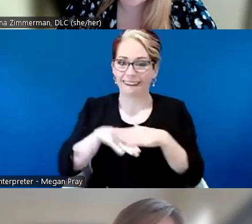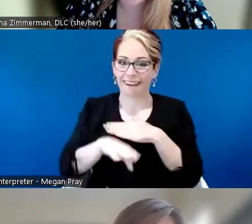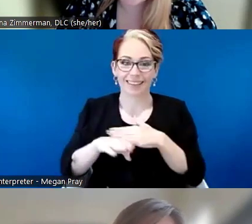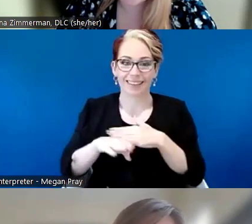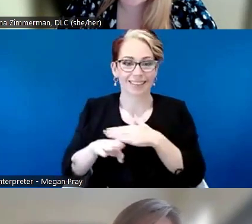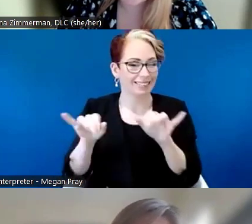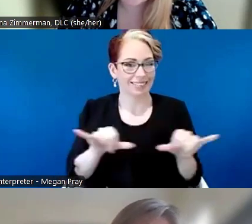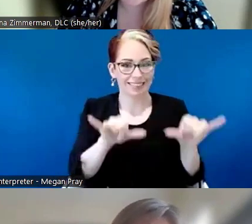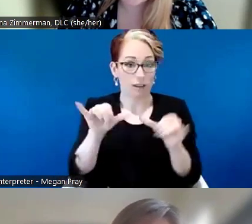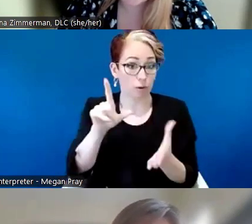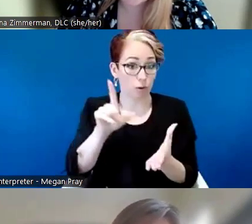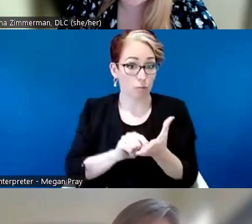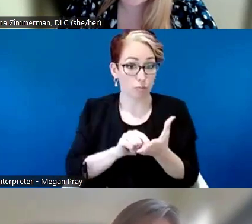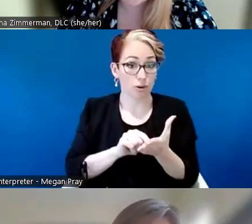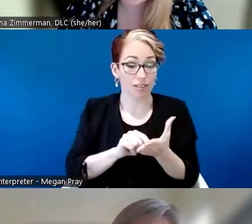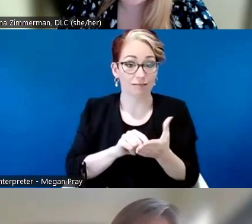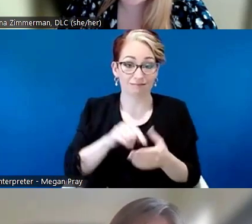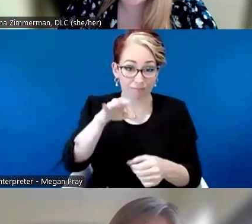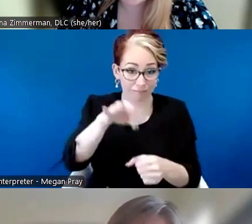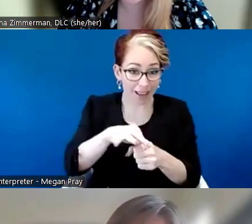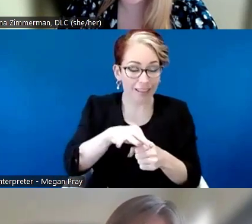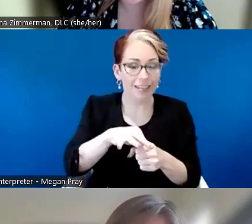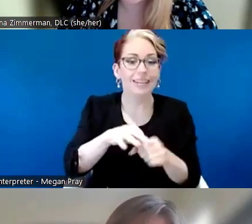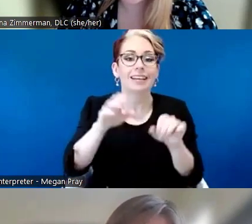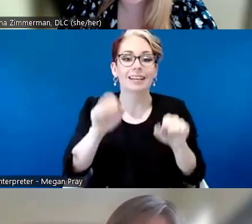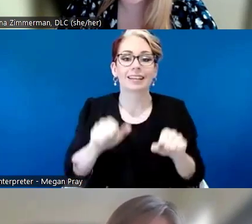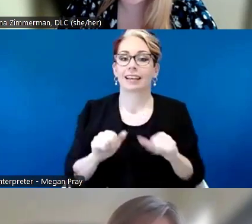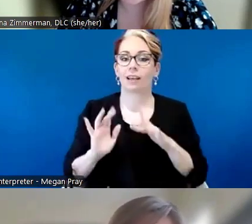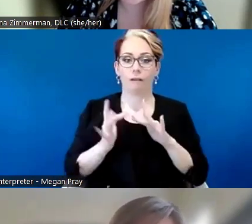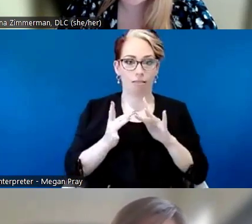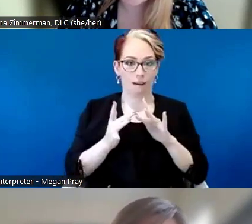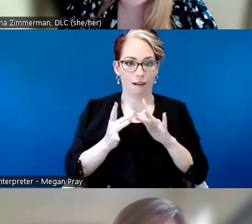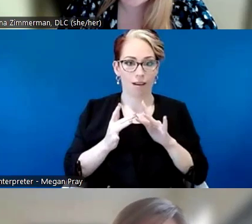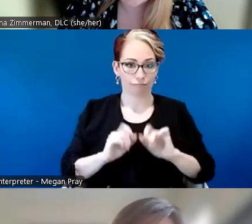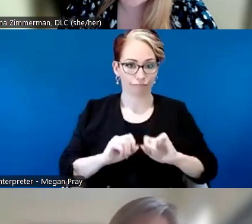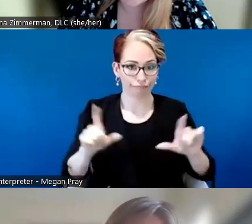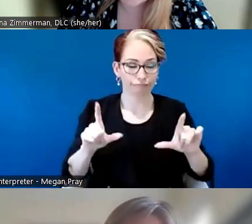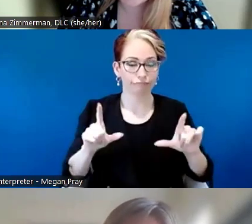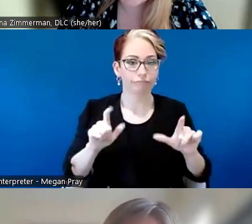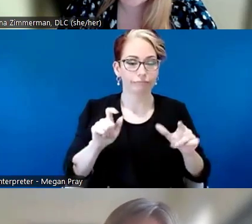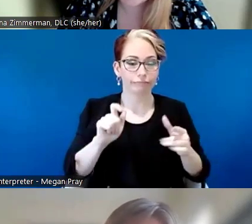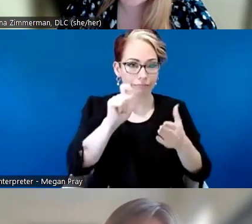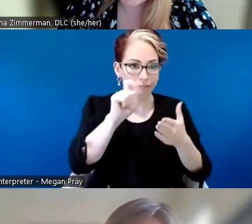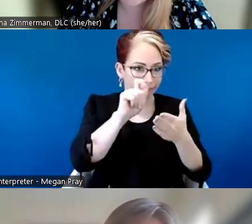to mark, certify, and return their ballots electronically.